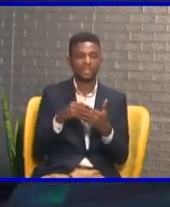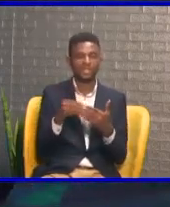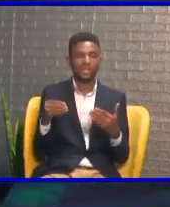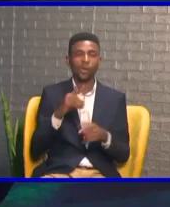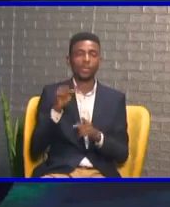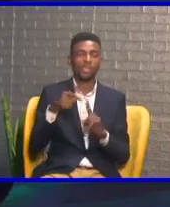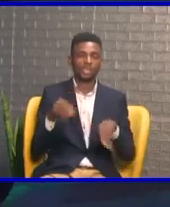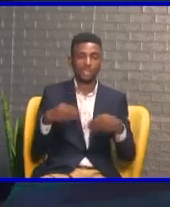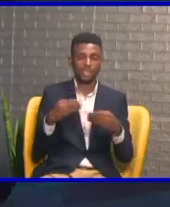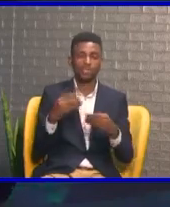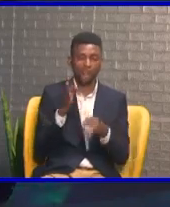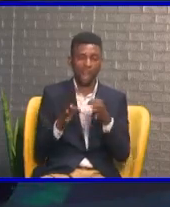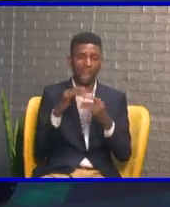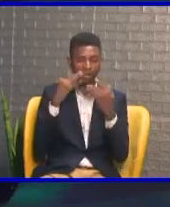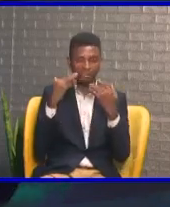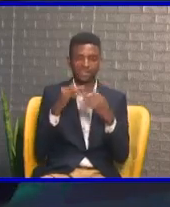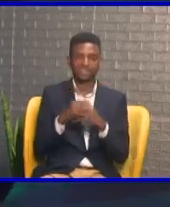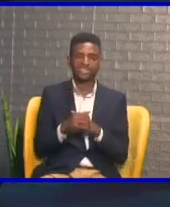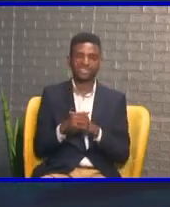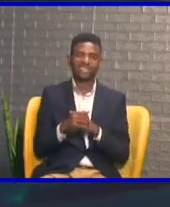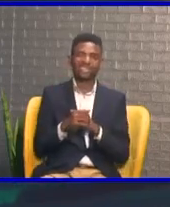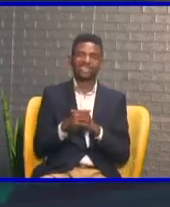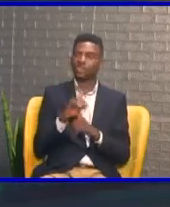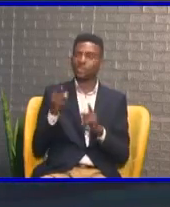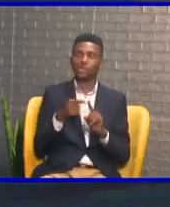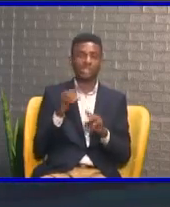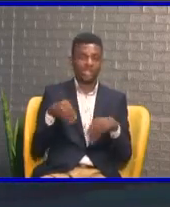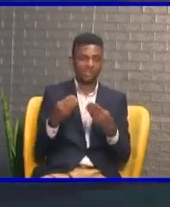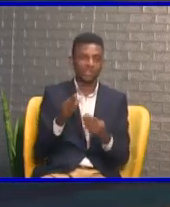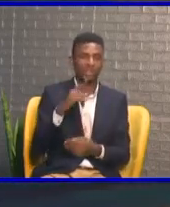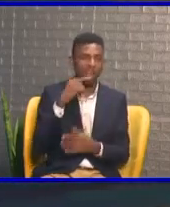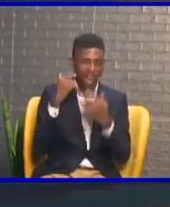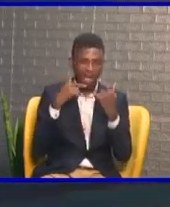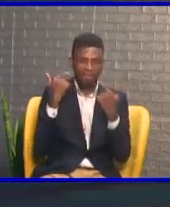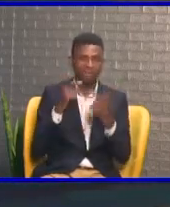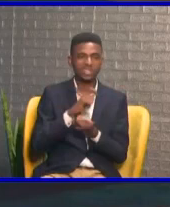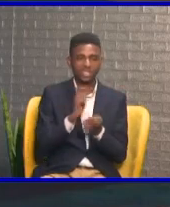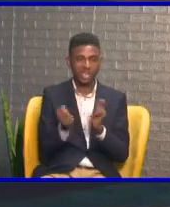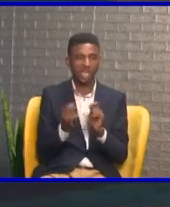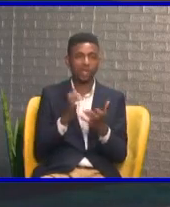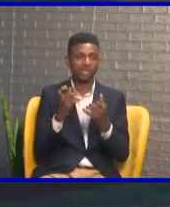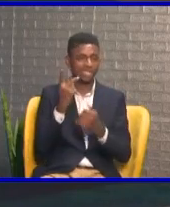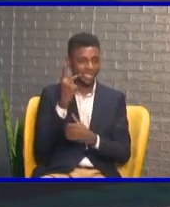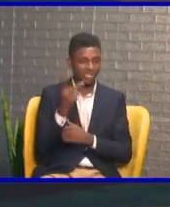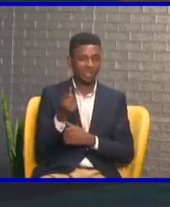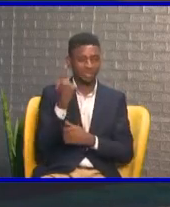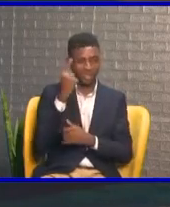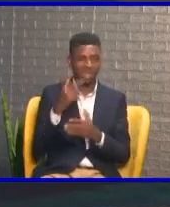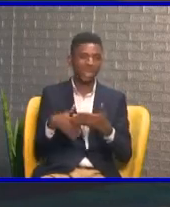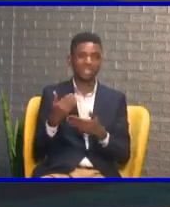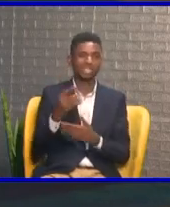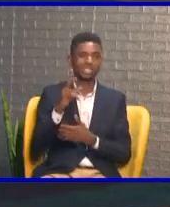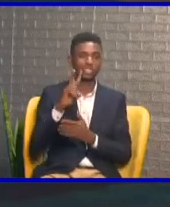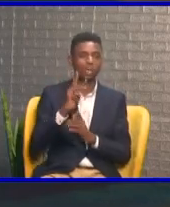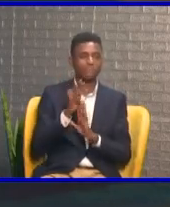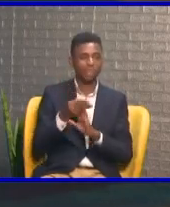they give you $1 billion, your laugh will change. Is somebody here with me? So I want to hear, for the next 2 minutes as I close, I